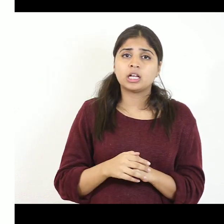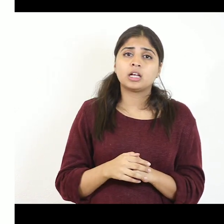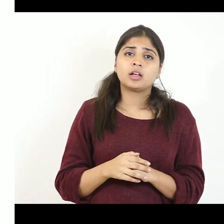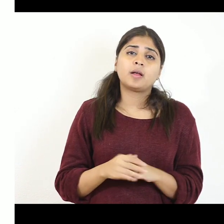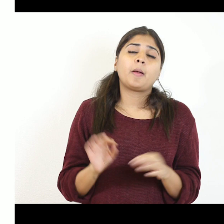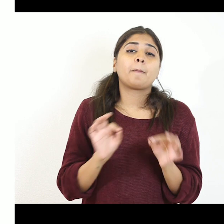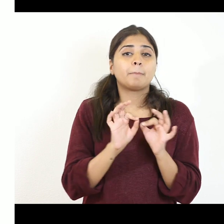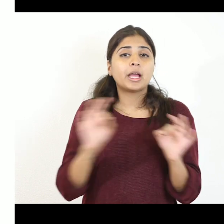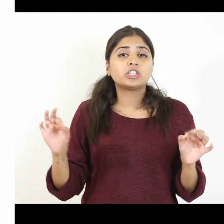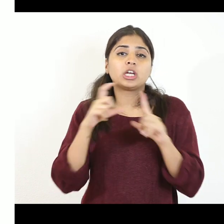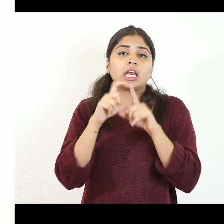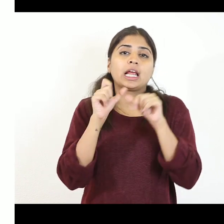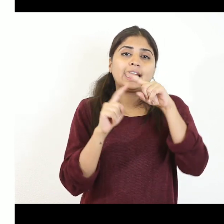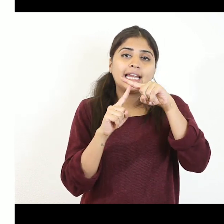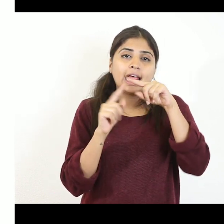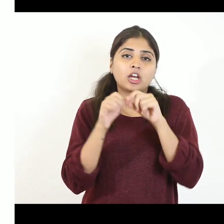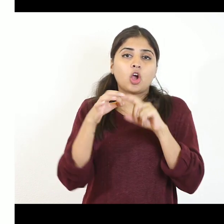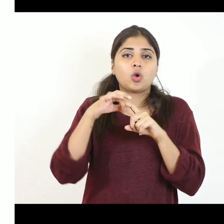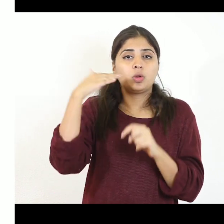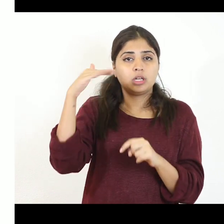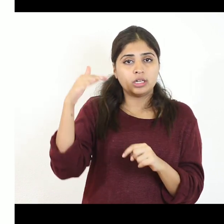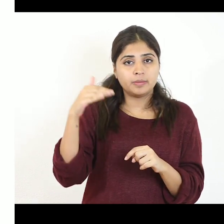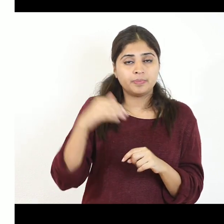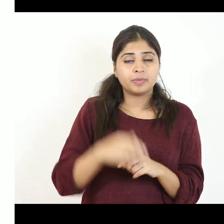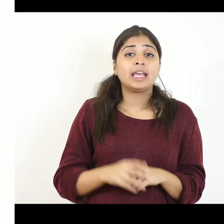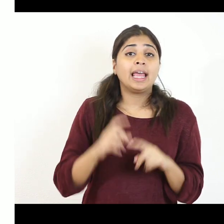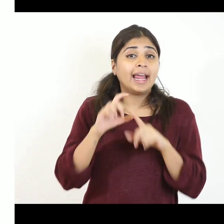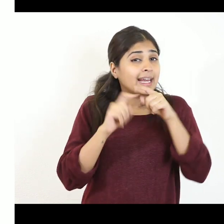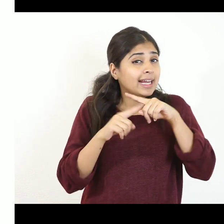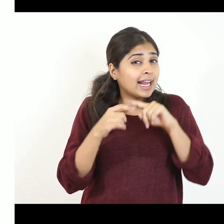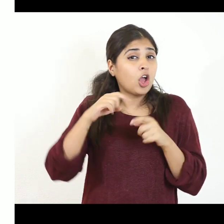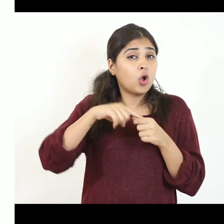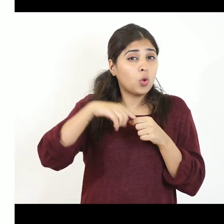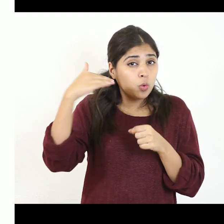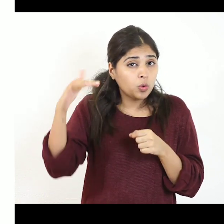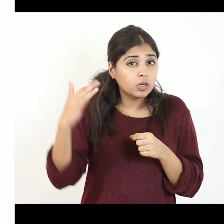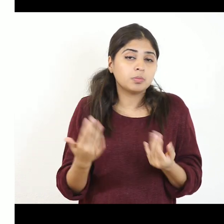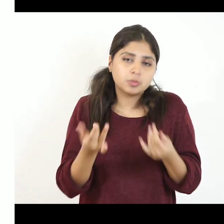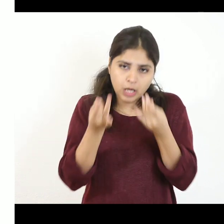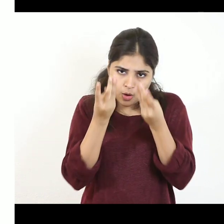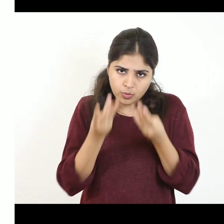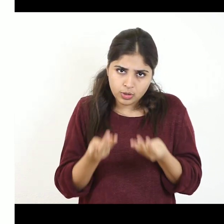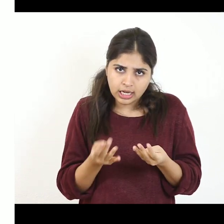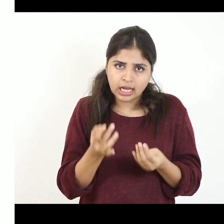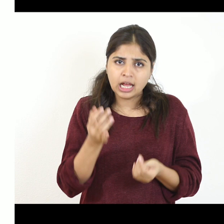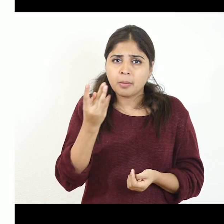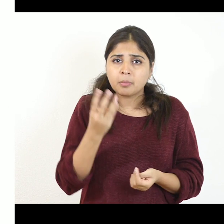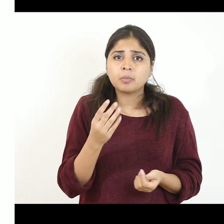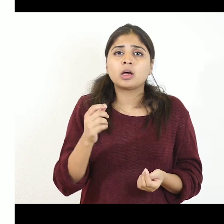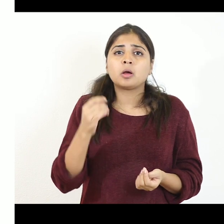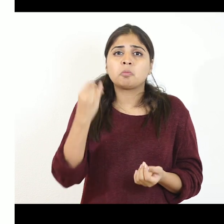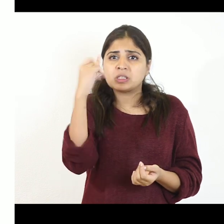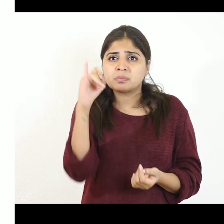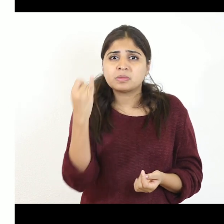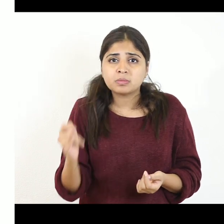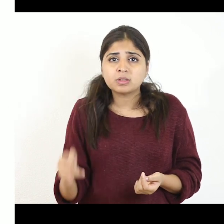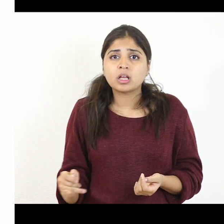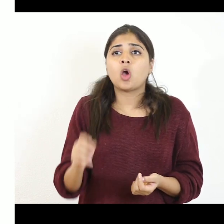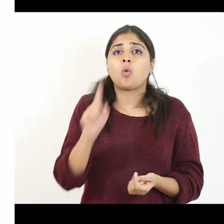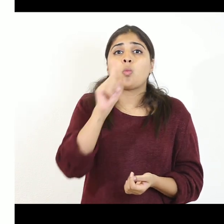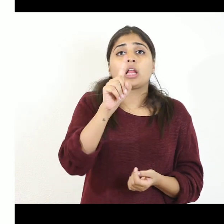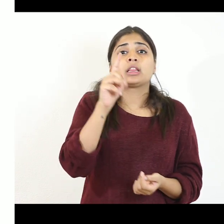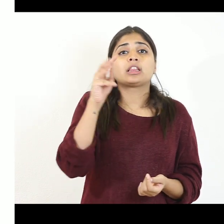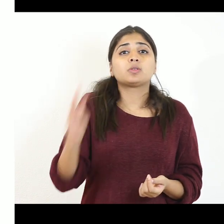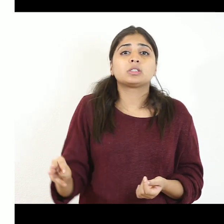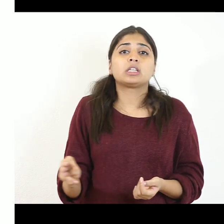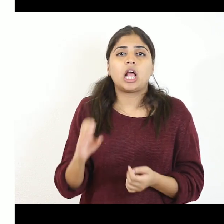Measuring data quality. Data quality can be measured by counting the number of defects per 1,000 customers.